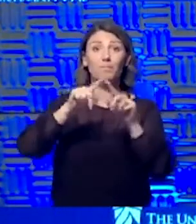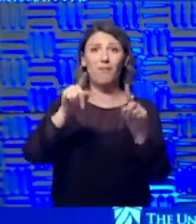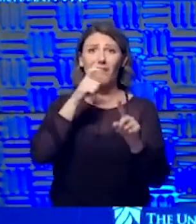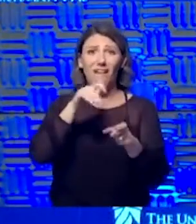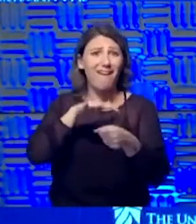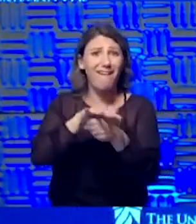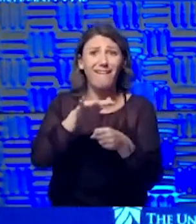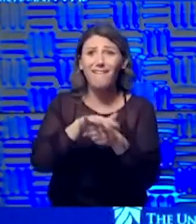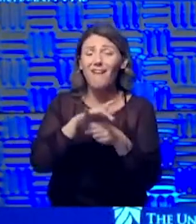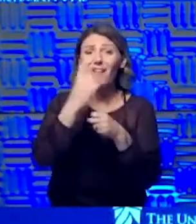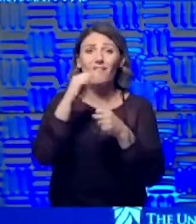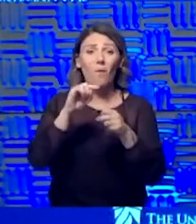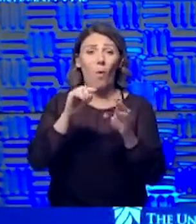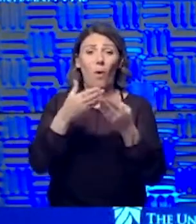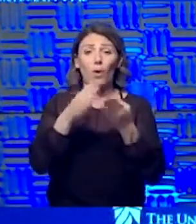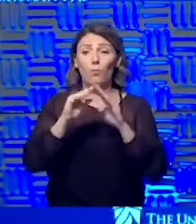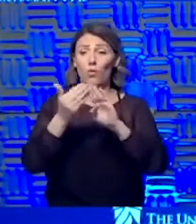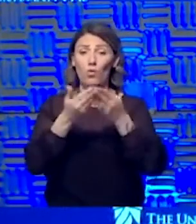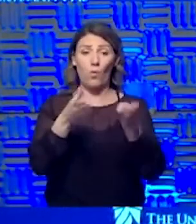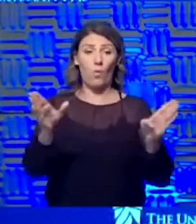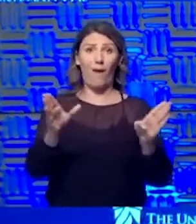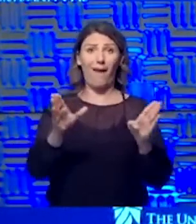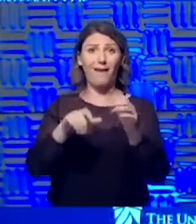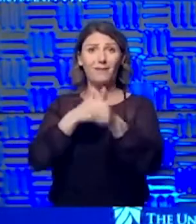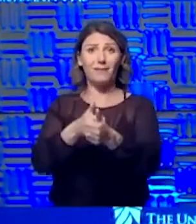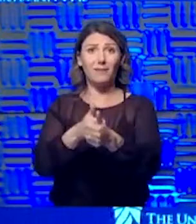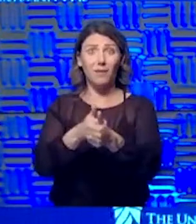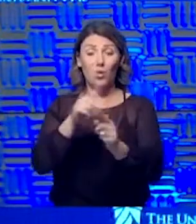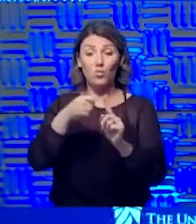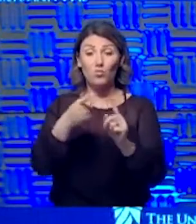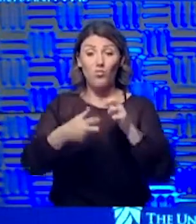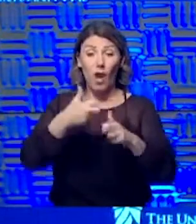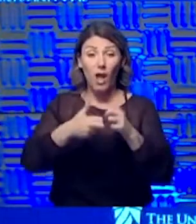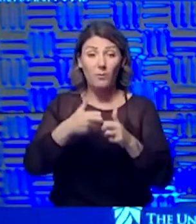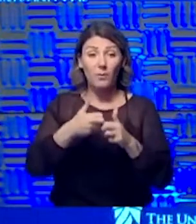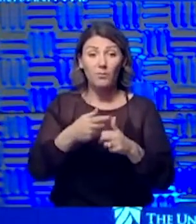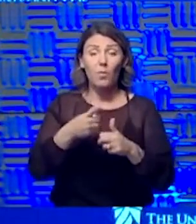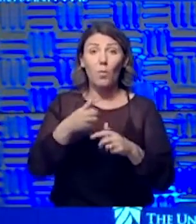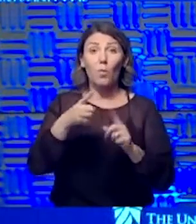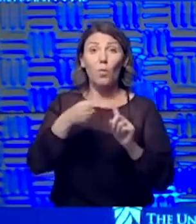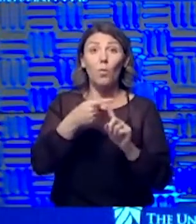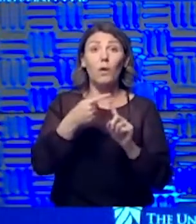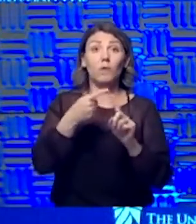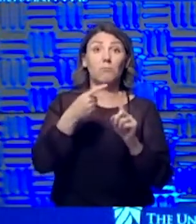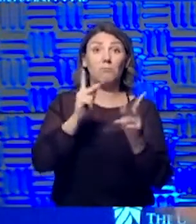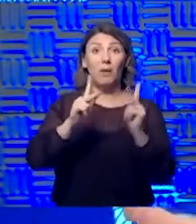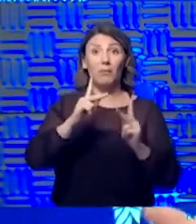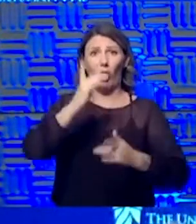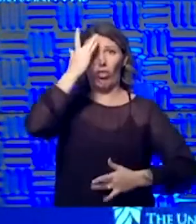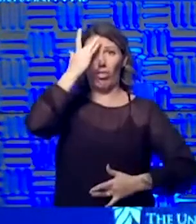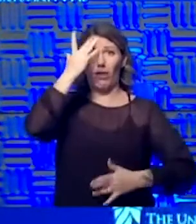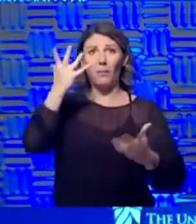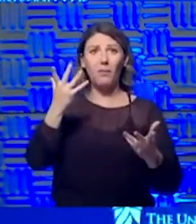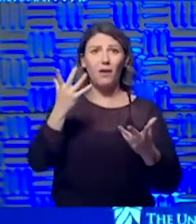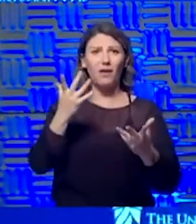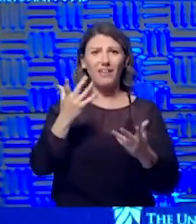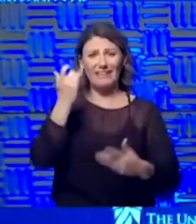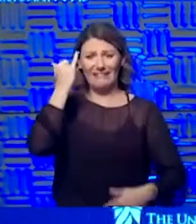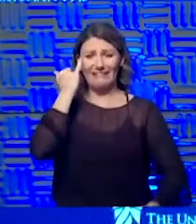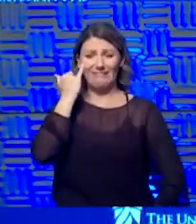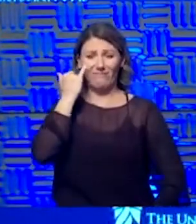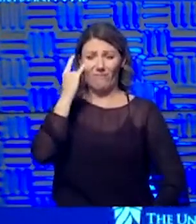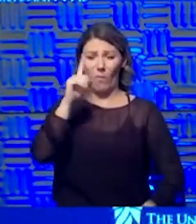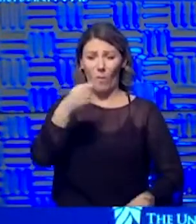do community-wide surveillance. The problem is when you only test people who are sick, you just know who's sick. What you don't know is what's the overall prevalence of the disease in